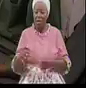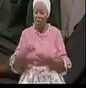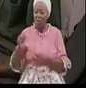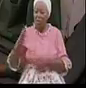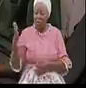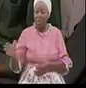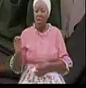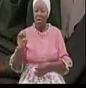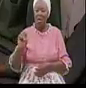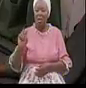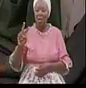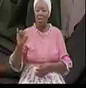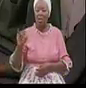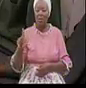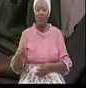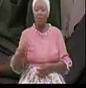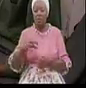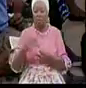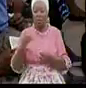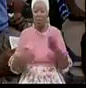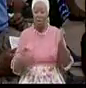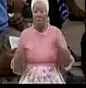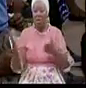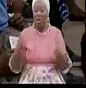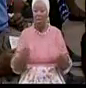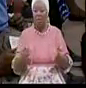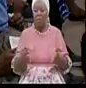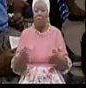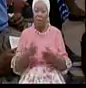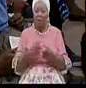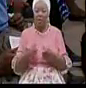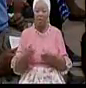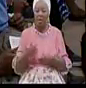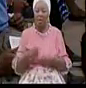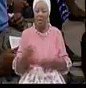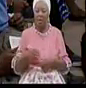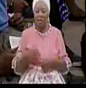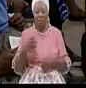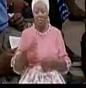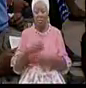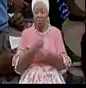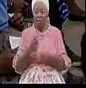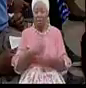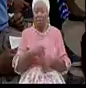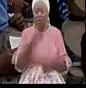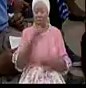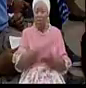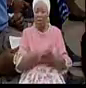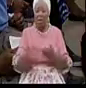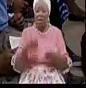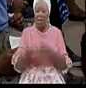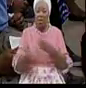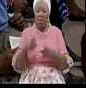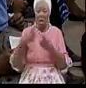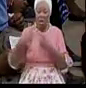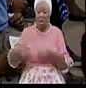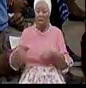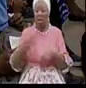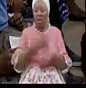evil spirit there. They became unclean in their heart, unclean in their